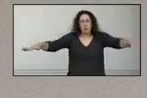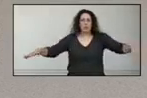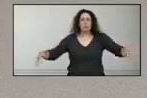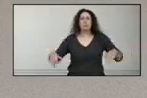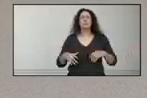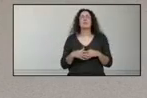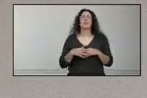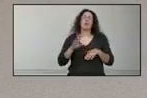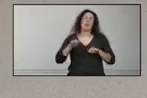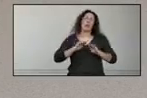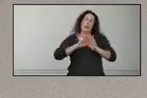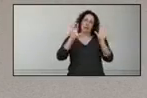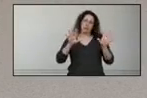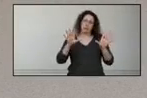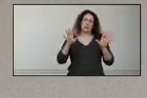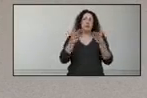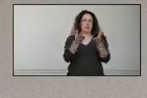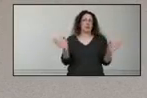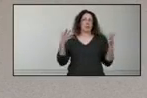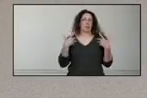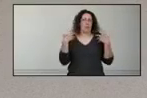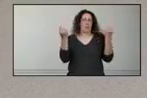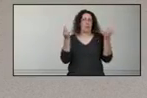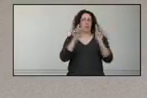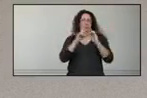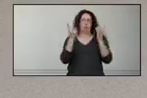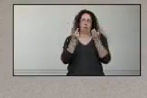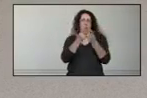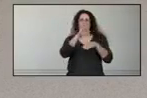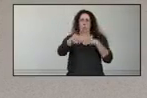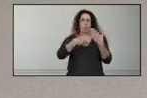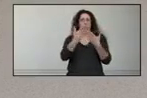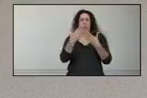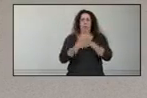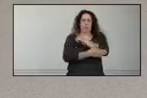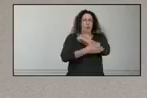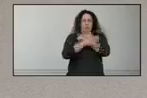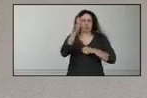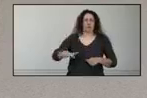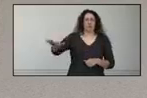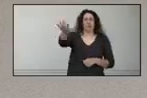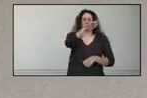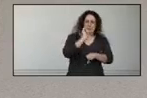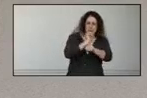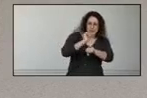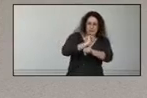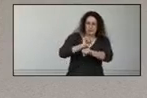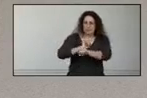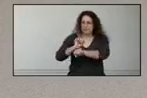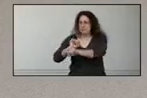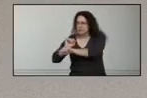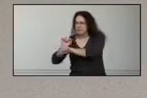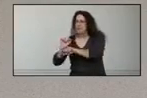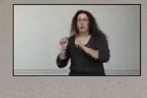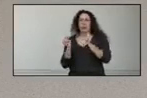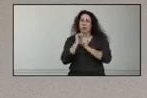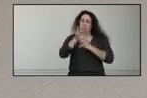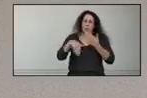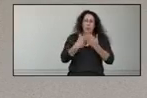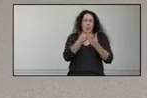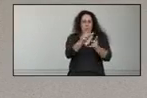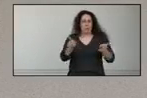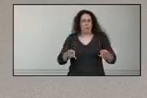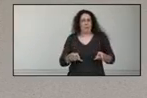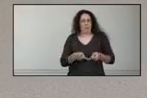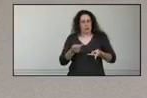public health department, like public health departments all across the country, have been working very hard in partnership with all of these congregate settings